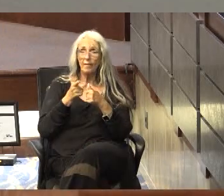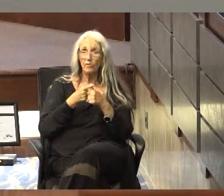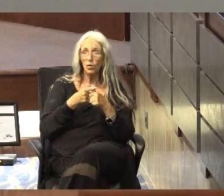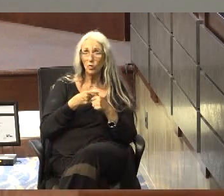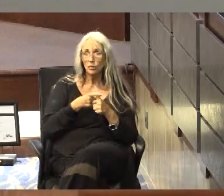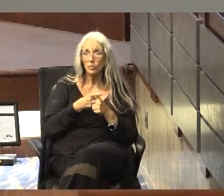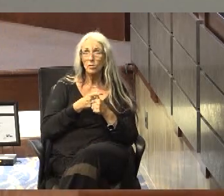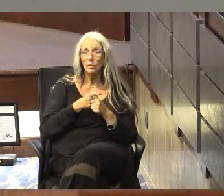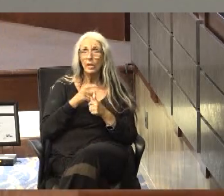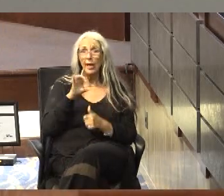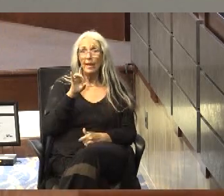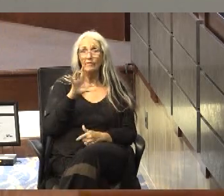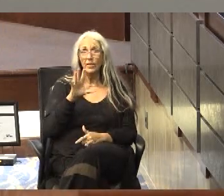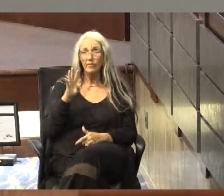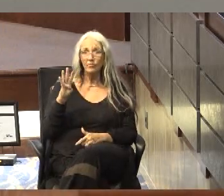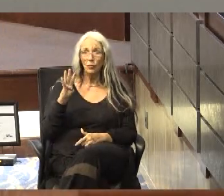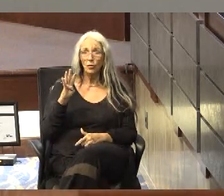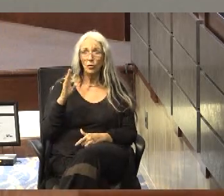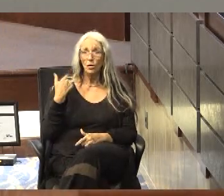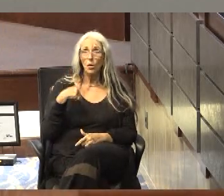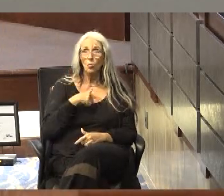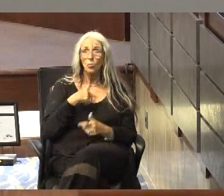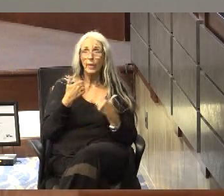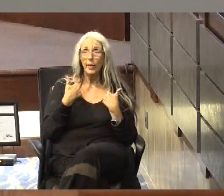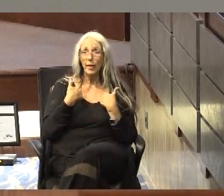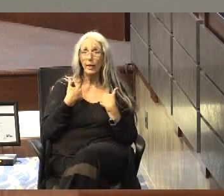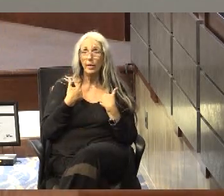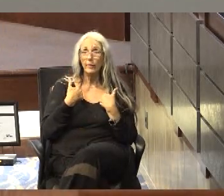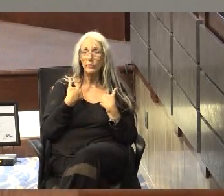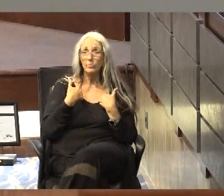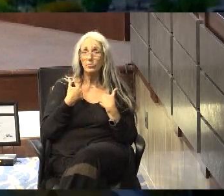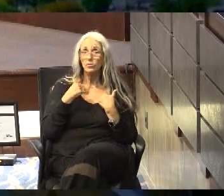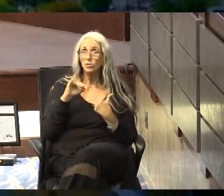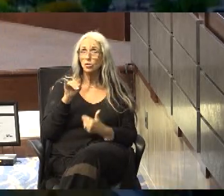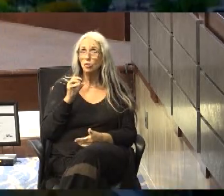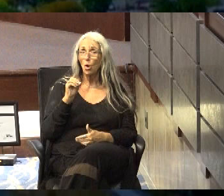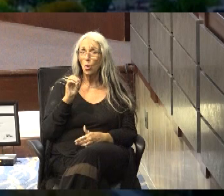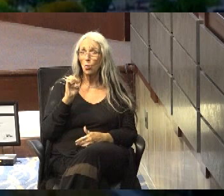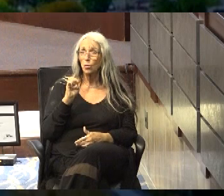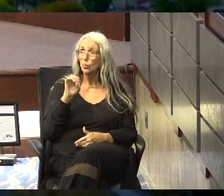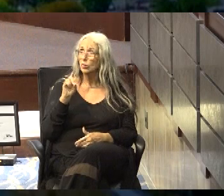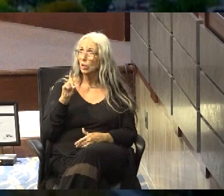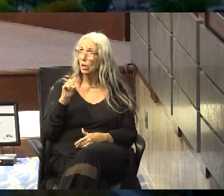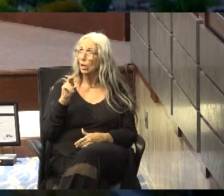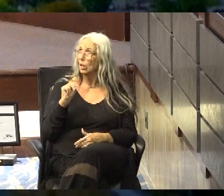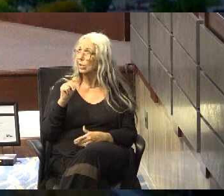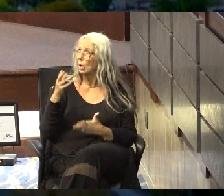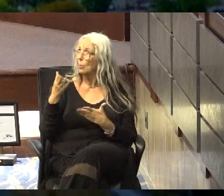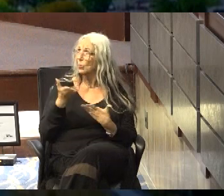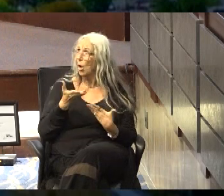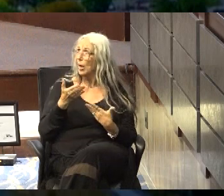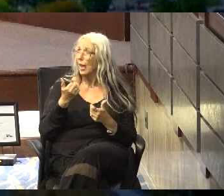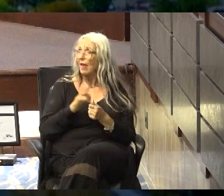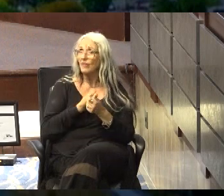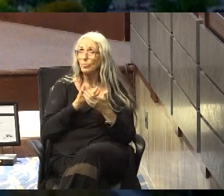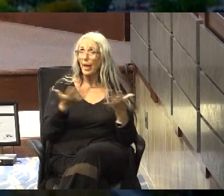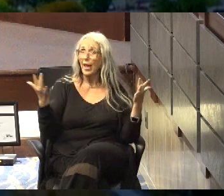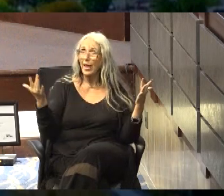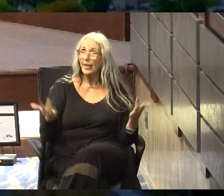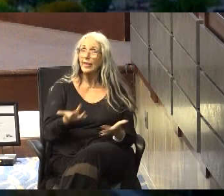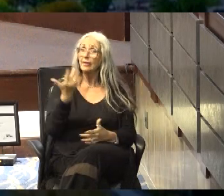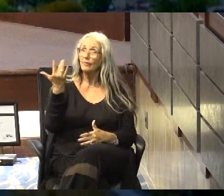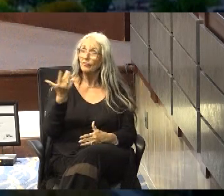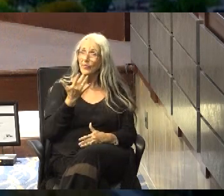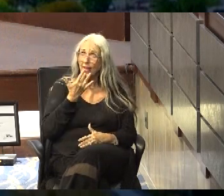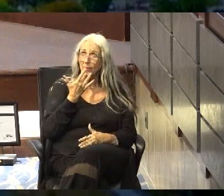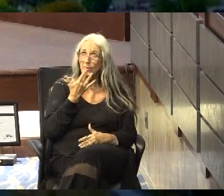session's 854. We have Joe Don Bobbitt here from everybody's favorite